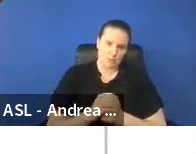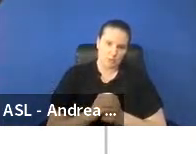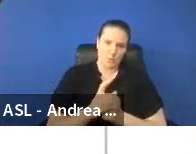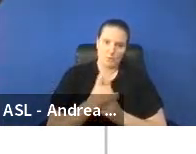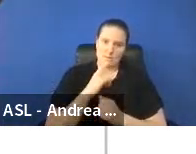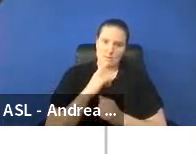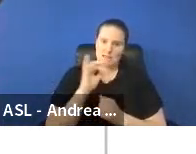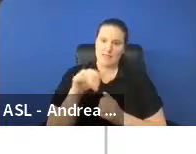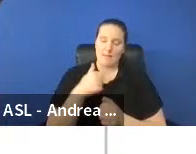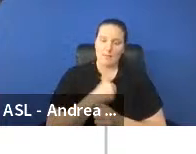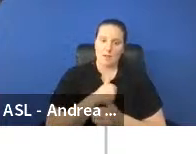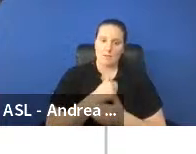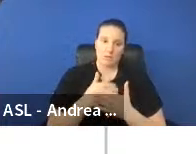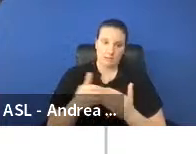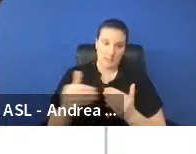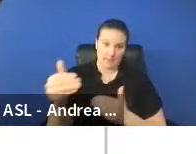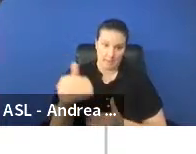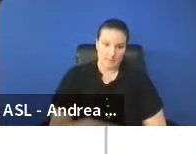in advance.